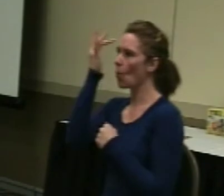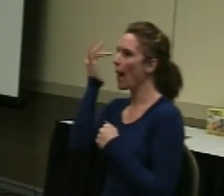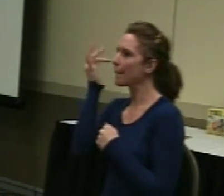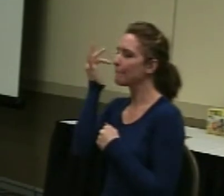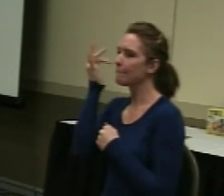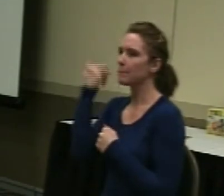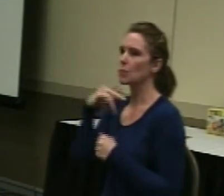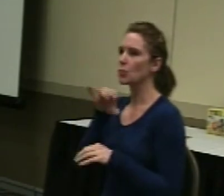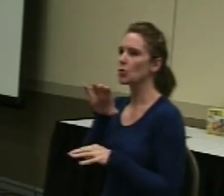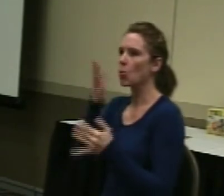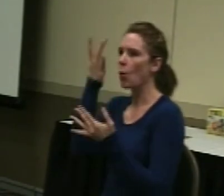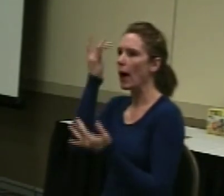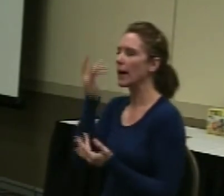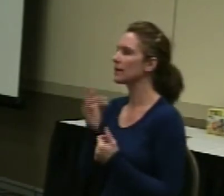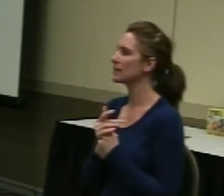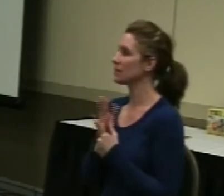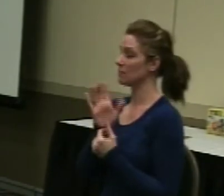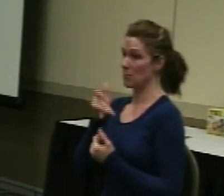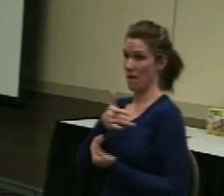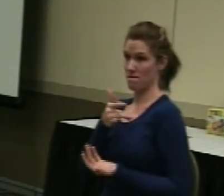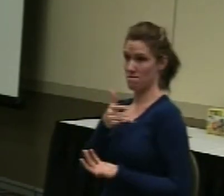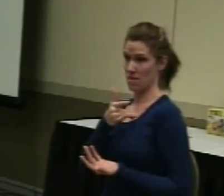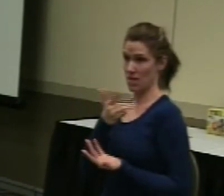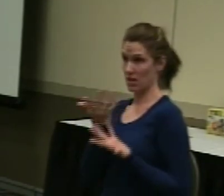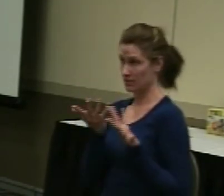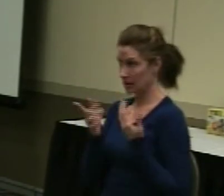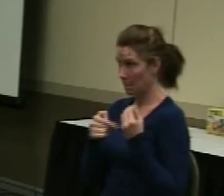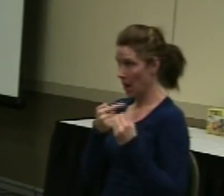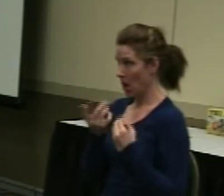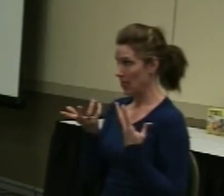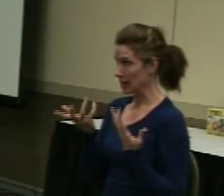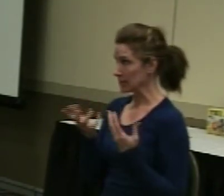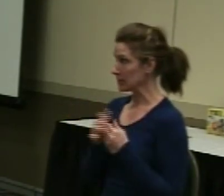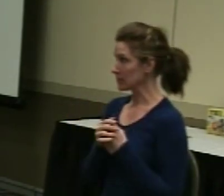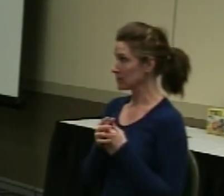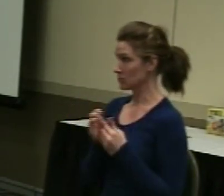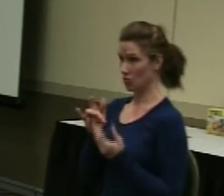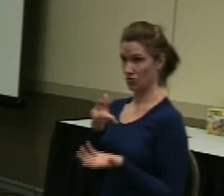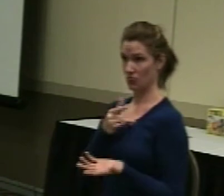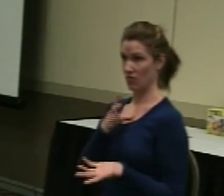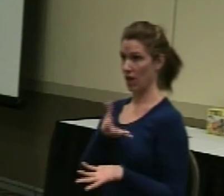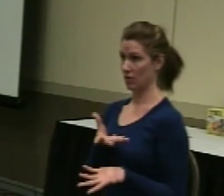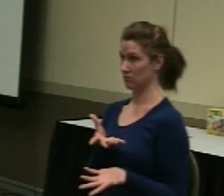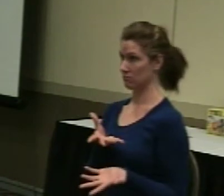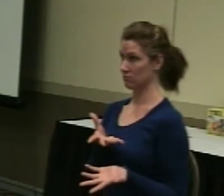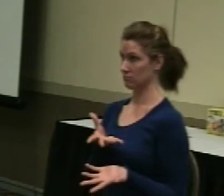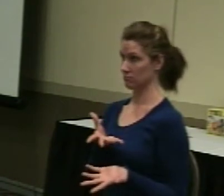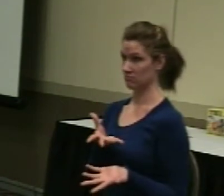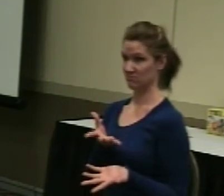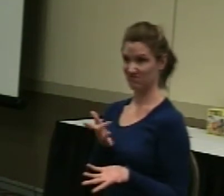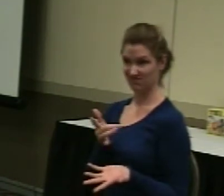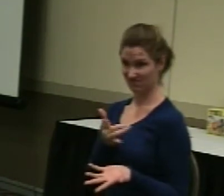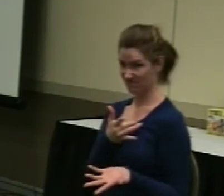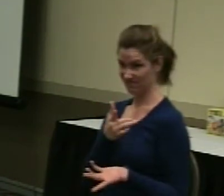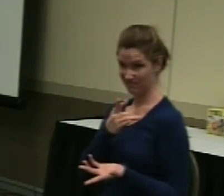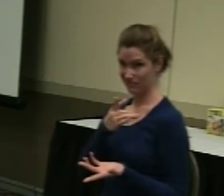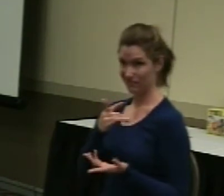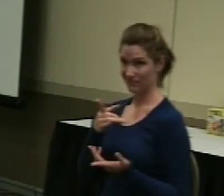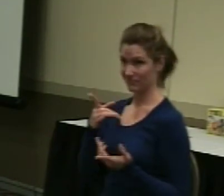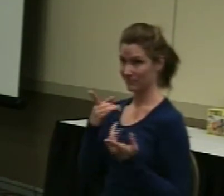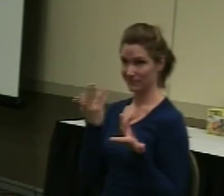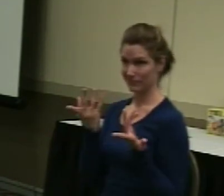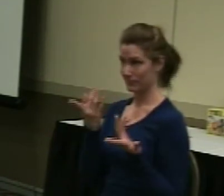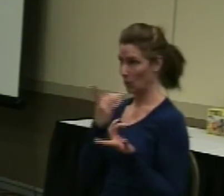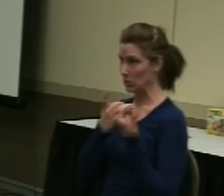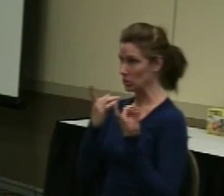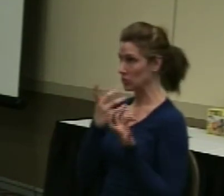Now, maybe you have some fill-ins, do you, along this one, or are you fine on this? Don't hesitate to let me know to go slower or something like that. Why